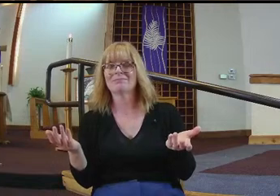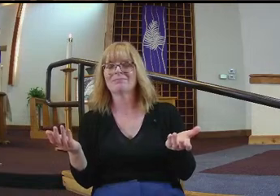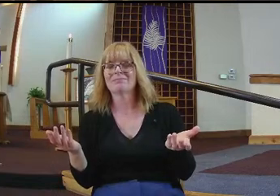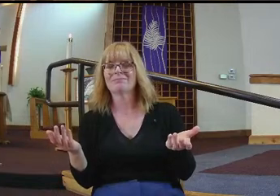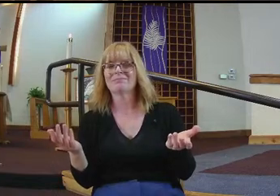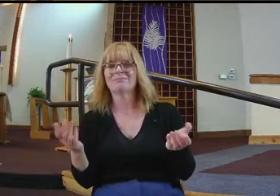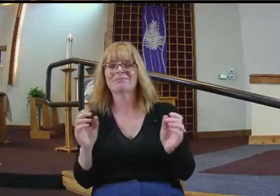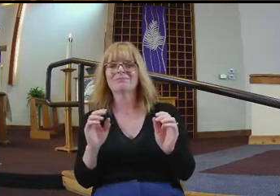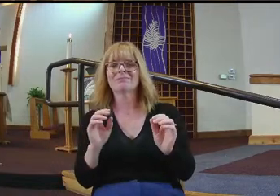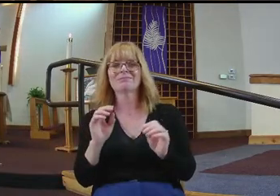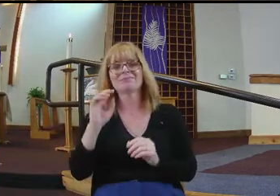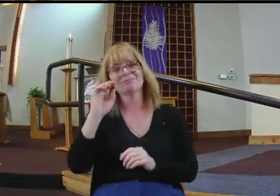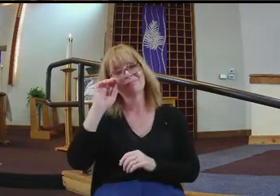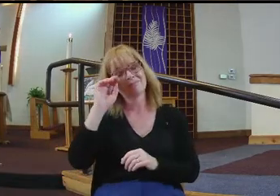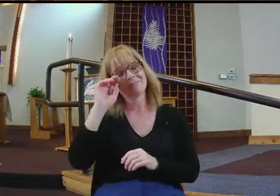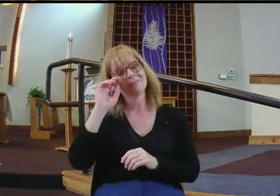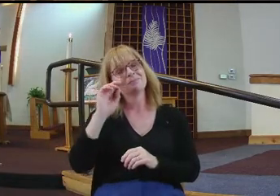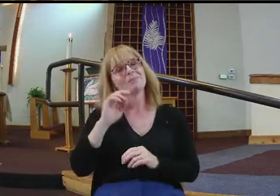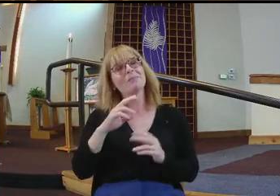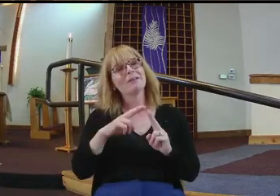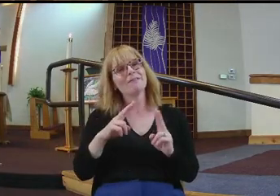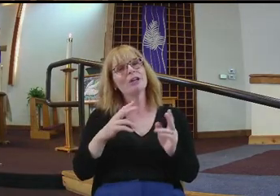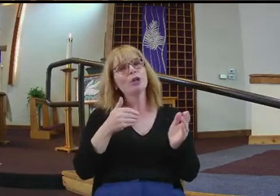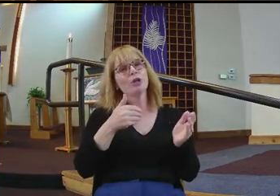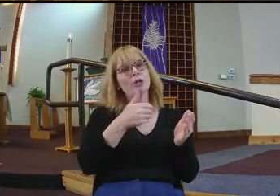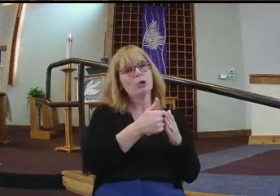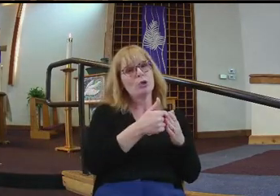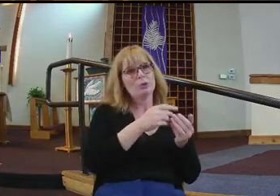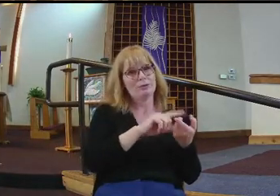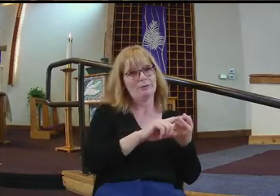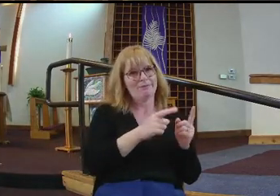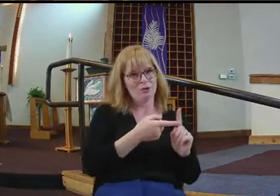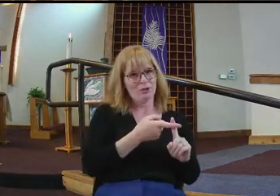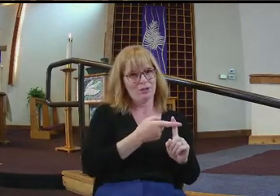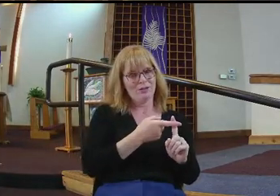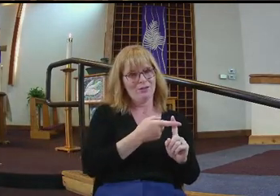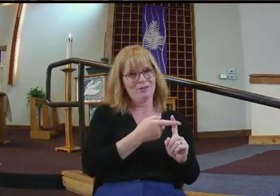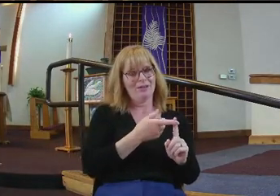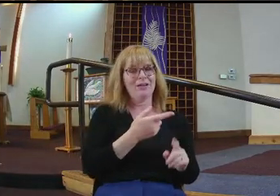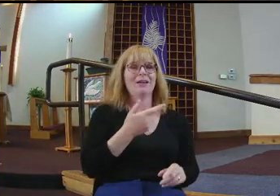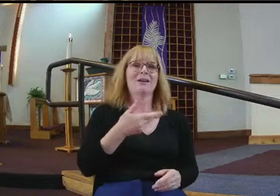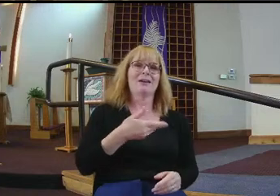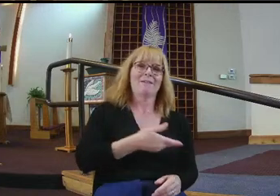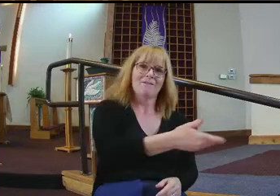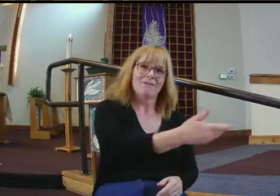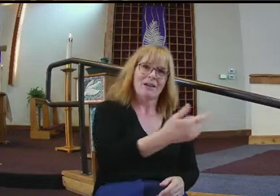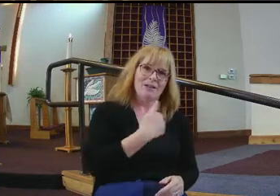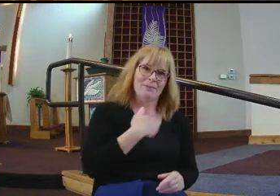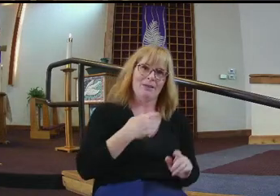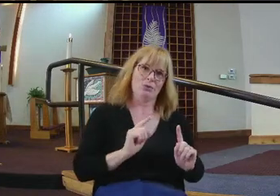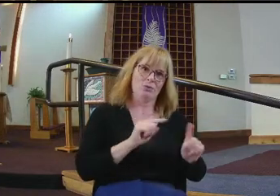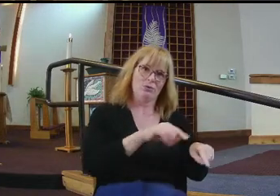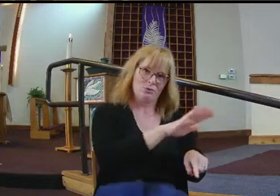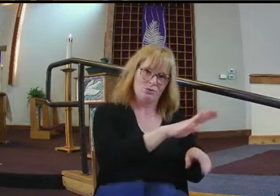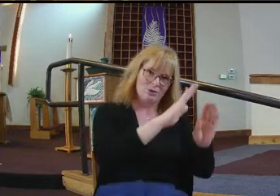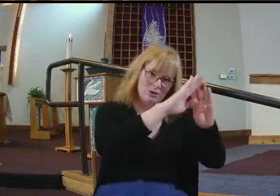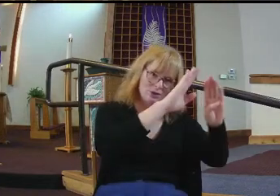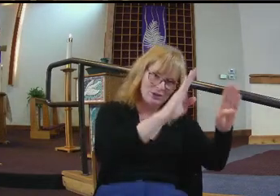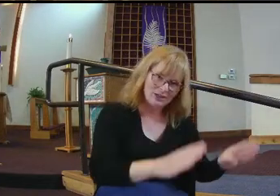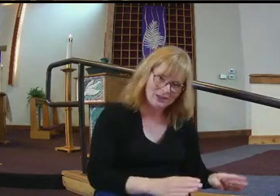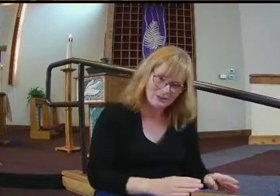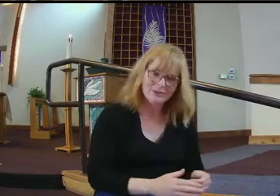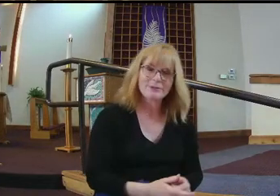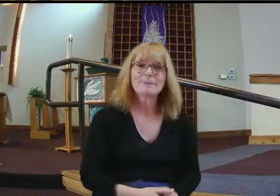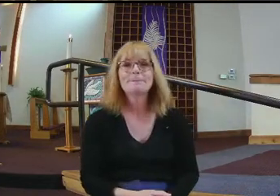But a very, very dear friend of mine invited me over to her house. My